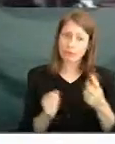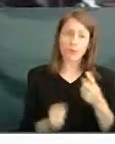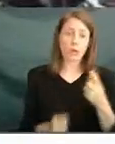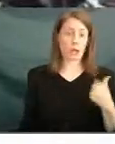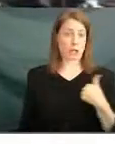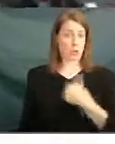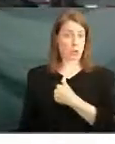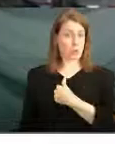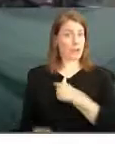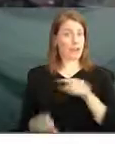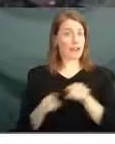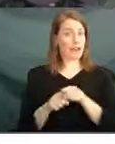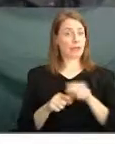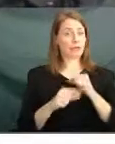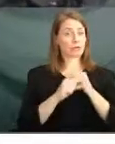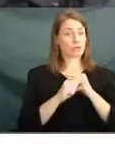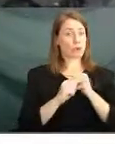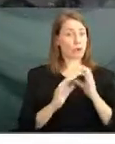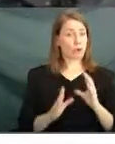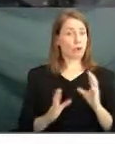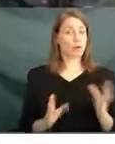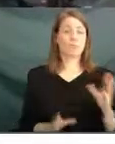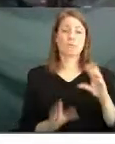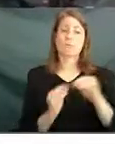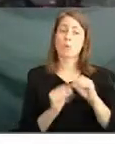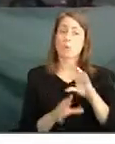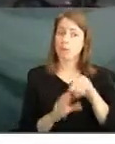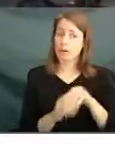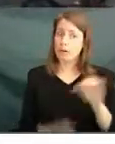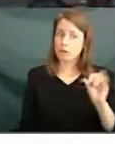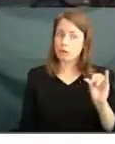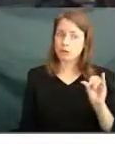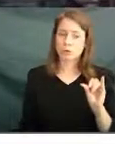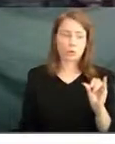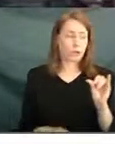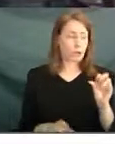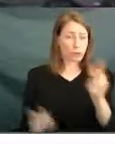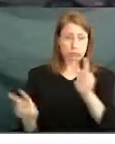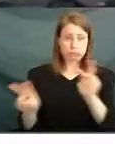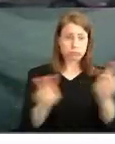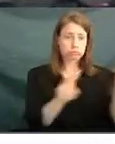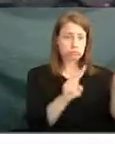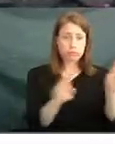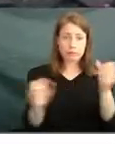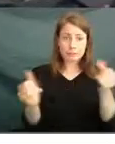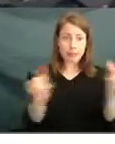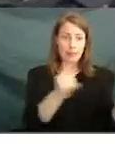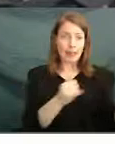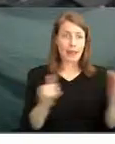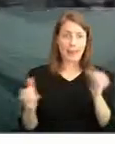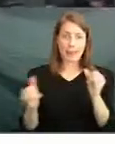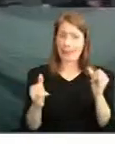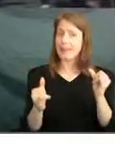schoolyard has changed after the Zero program, because as for me